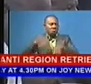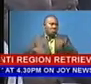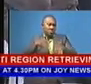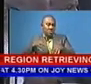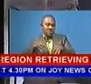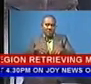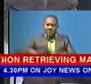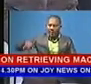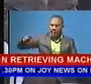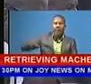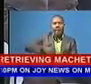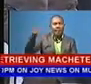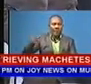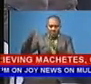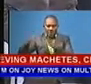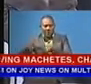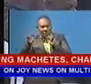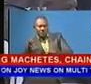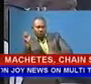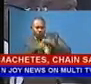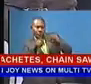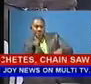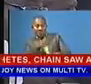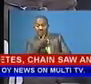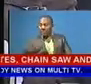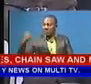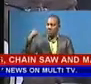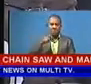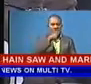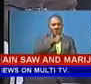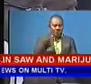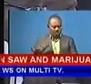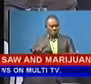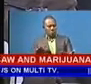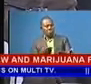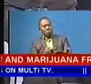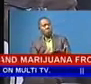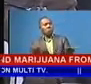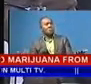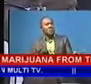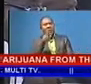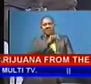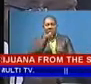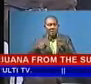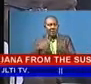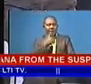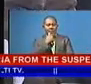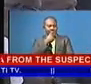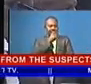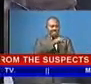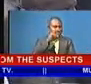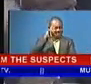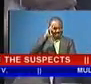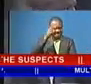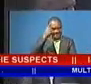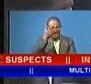posed by the re-examiner leave the court with the impression of the facts derived from the witness that is capable of being construed unfavorably to